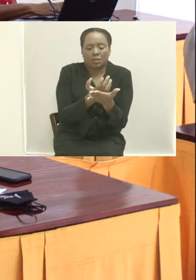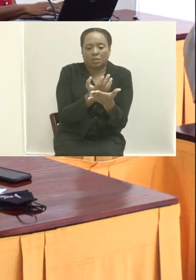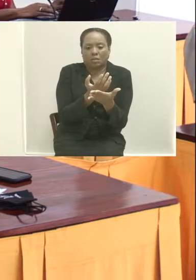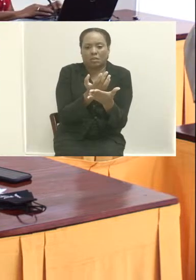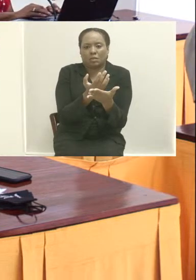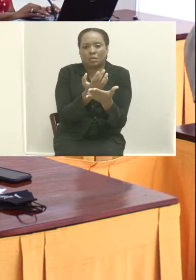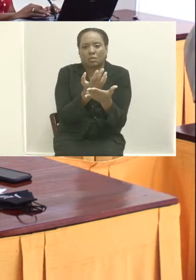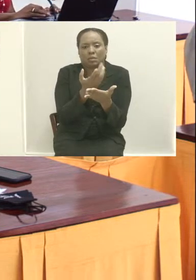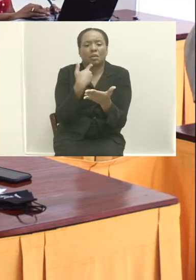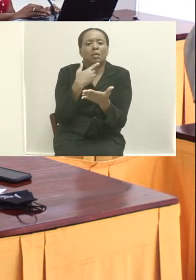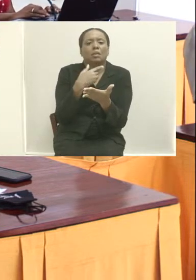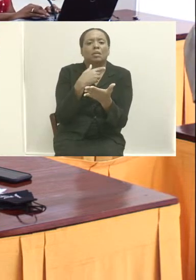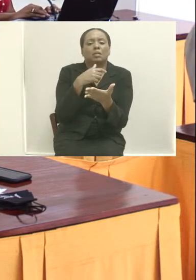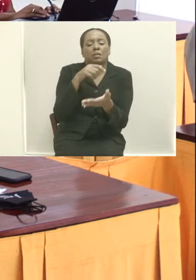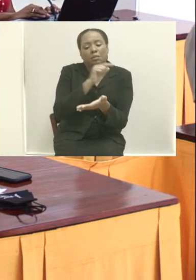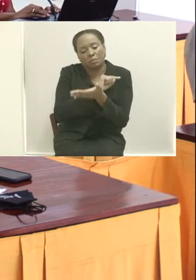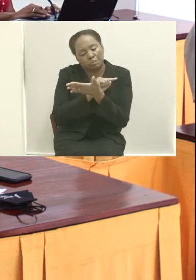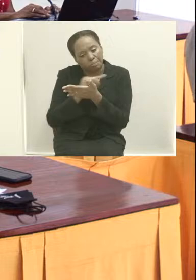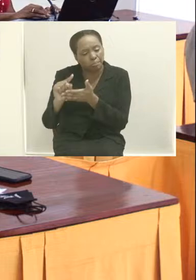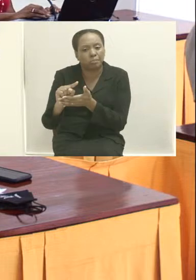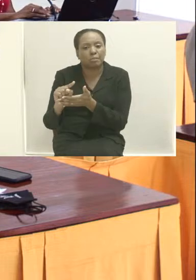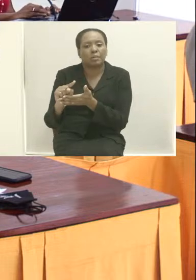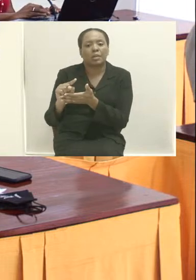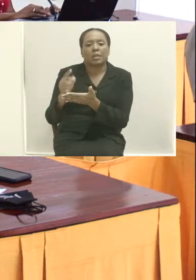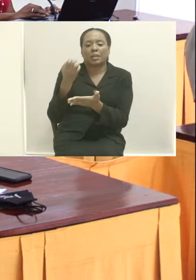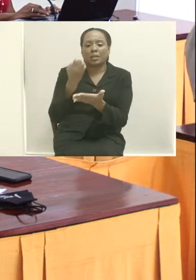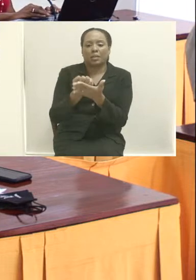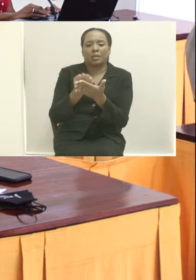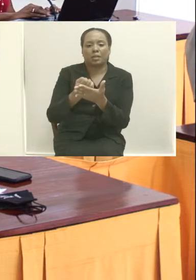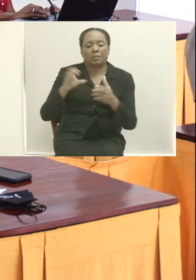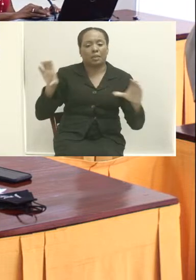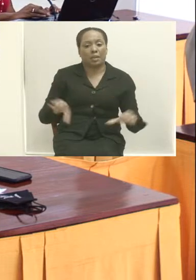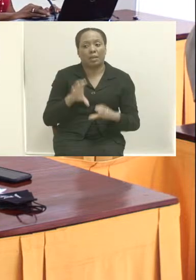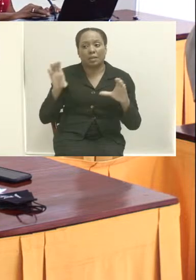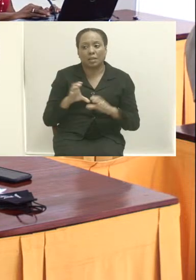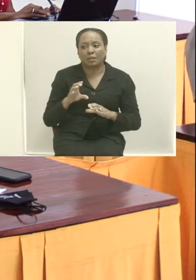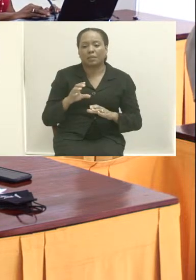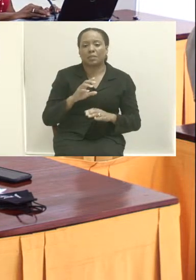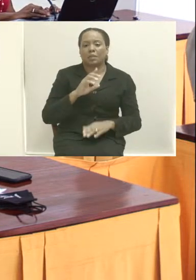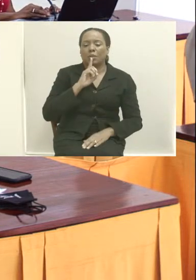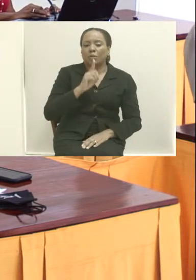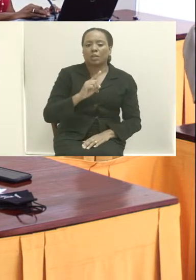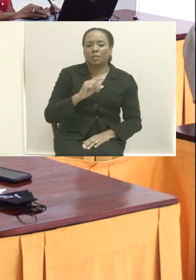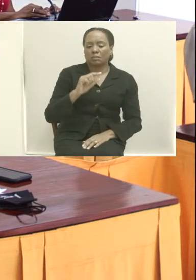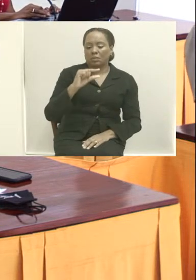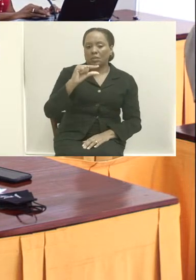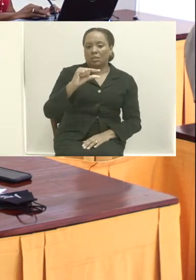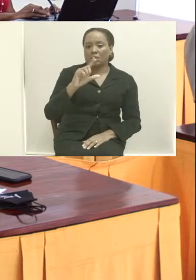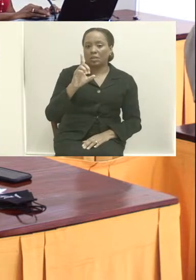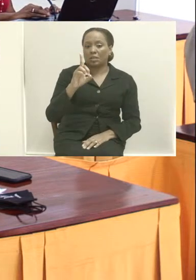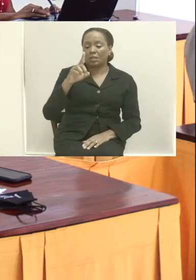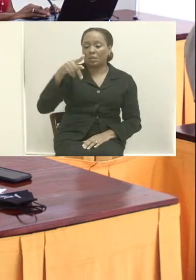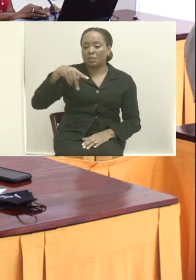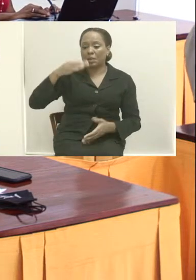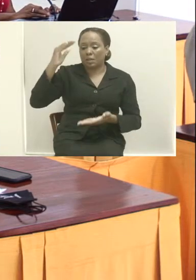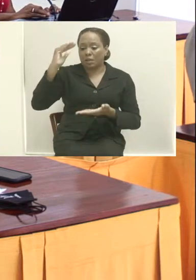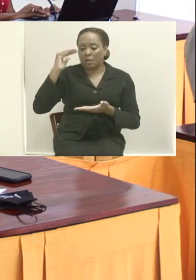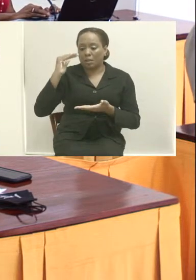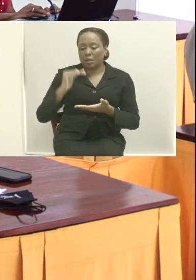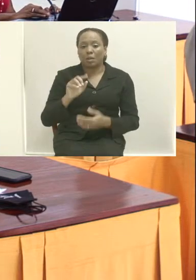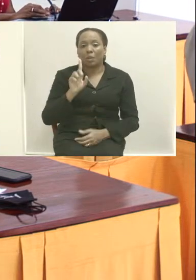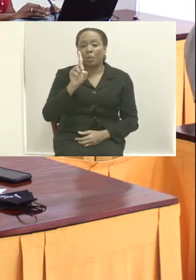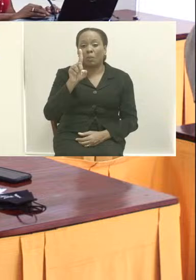these estimates, ma'am, that economic activity, the real GDP of this country has declined by $1.5